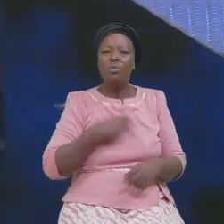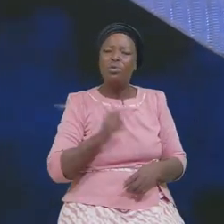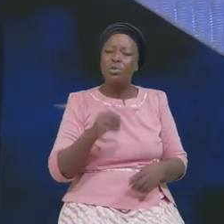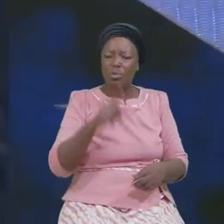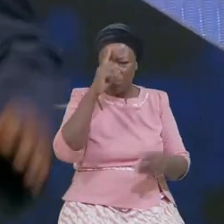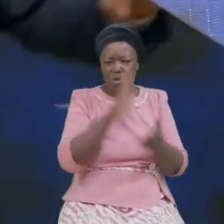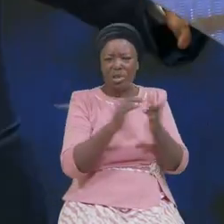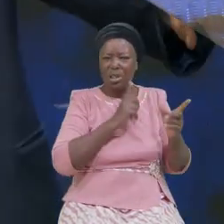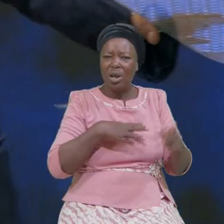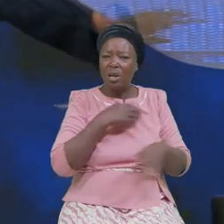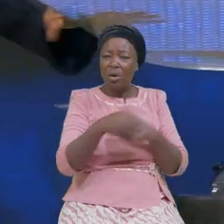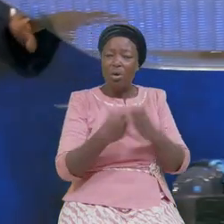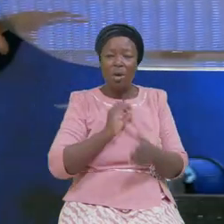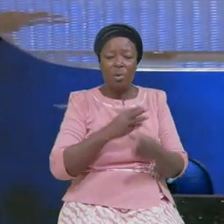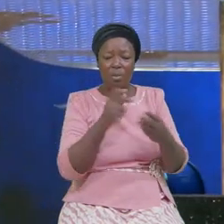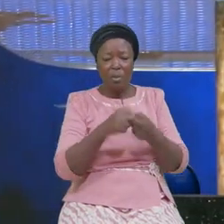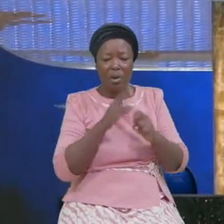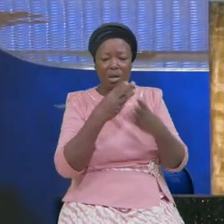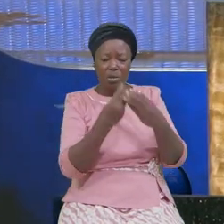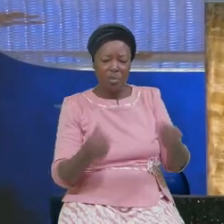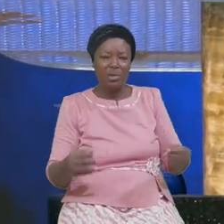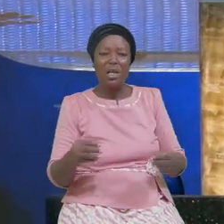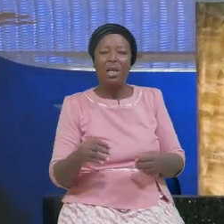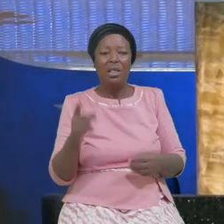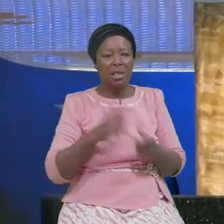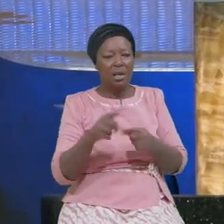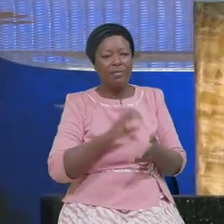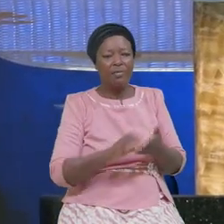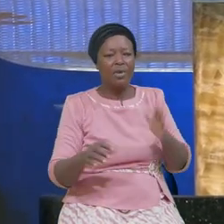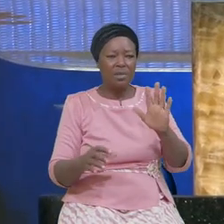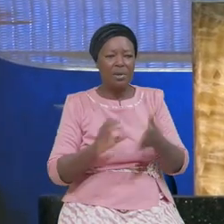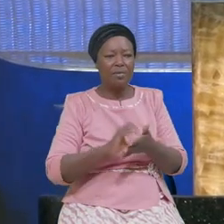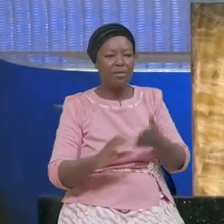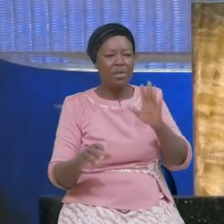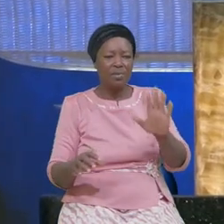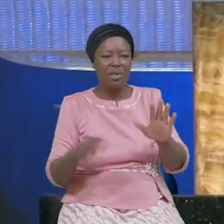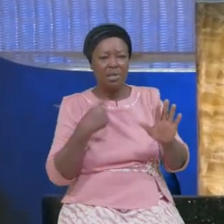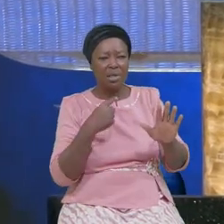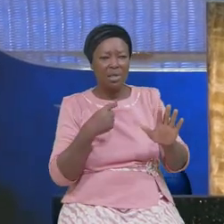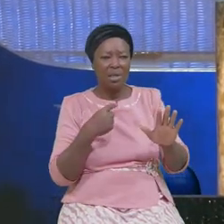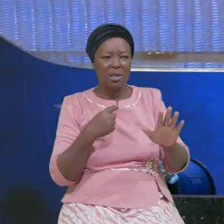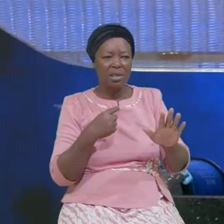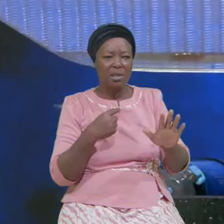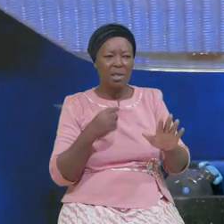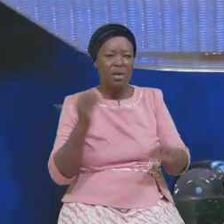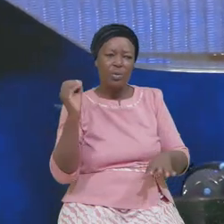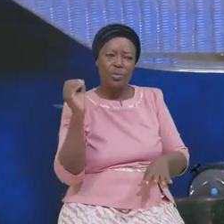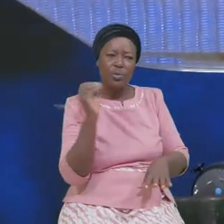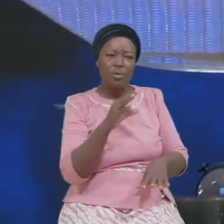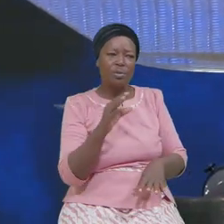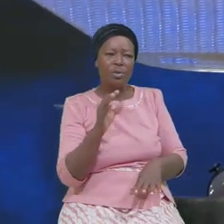are solved by him. Then he tells us in verse 5, it says, casting